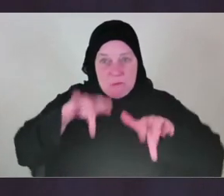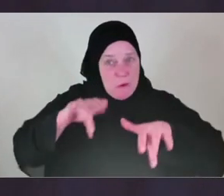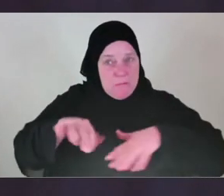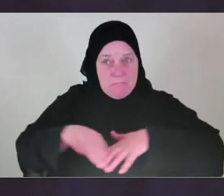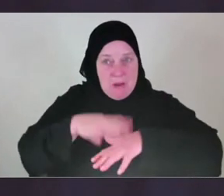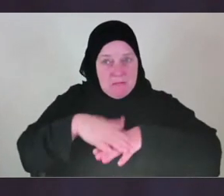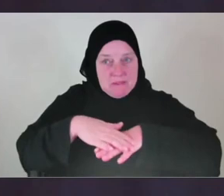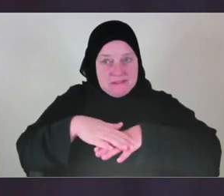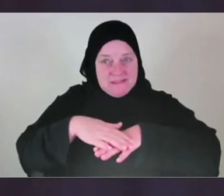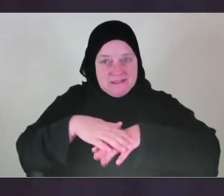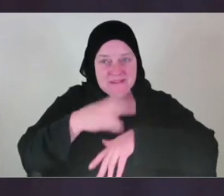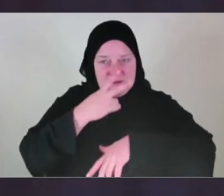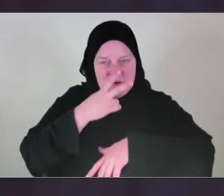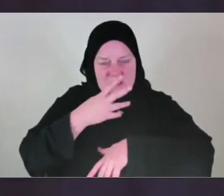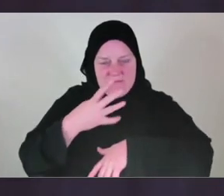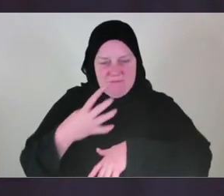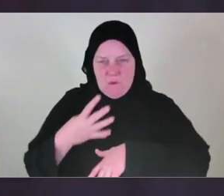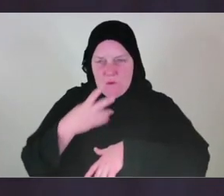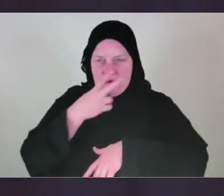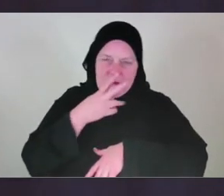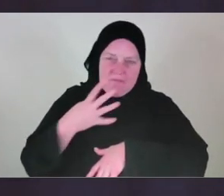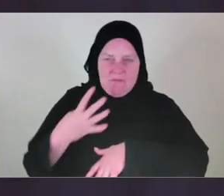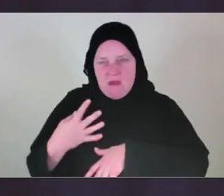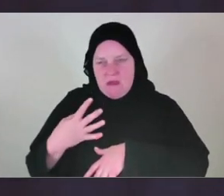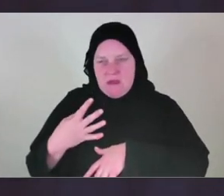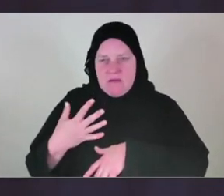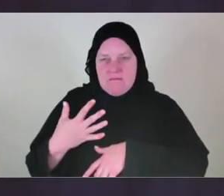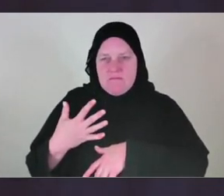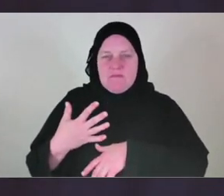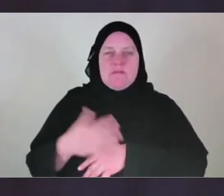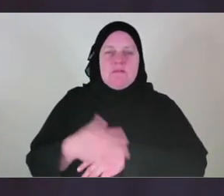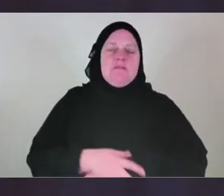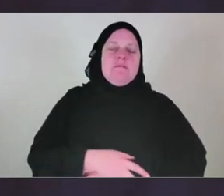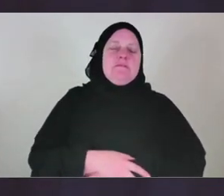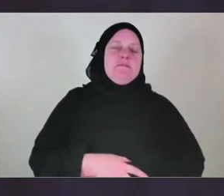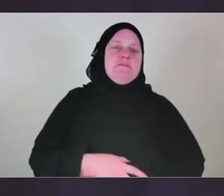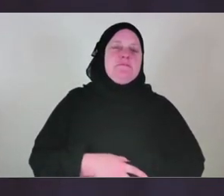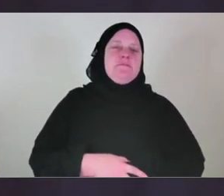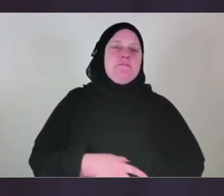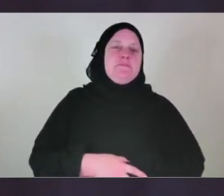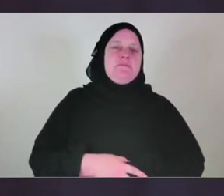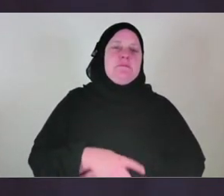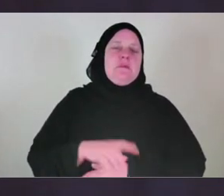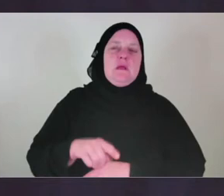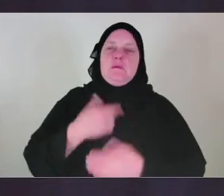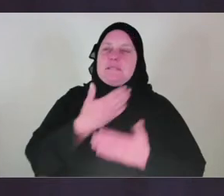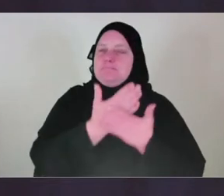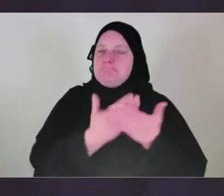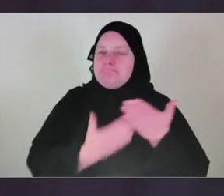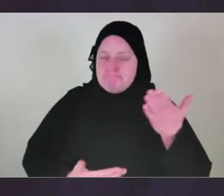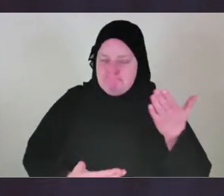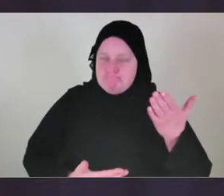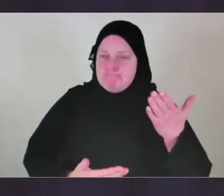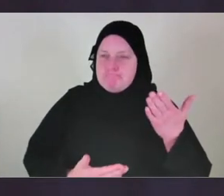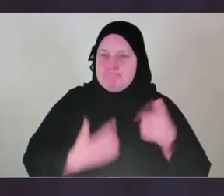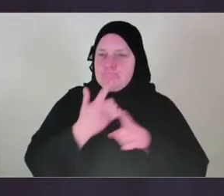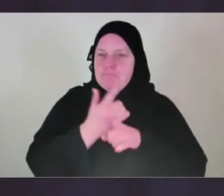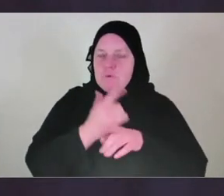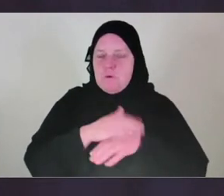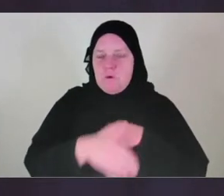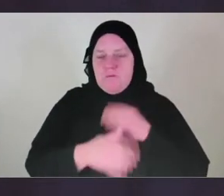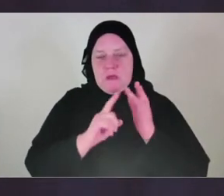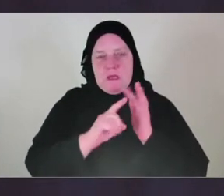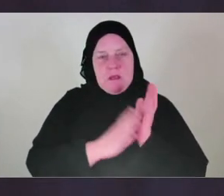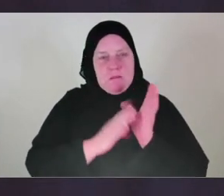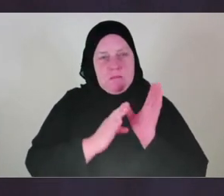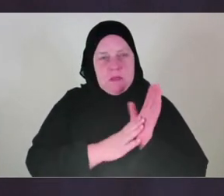He was so young that when, in one of our narrations, that Kalim or